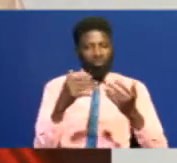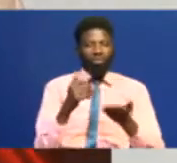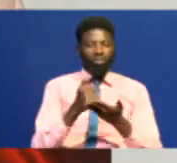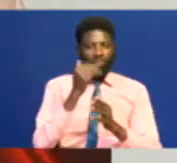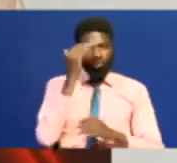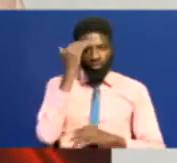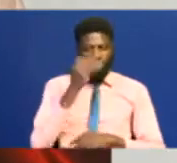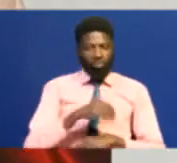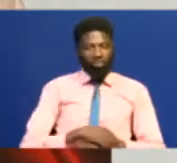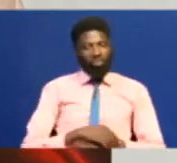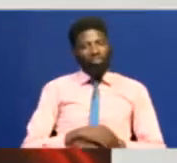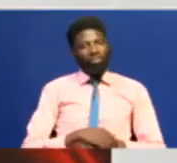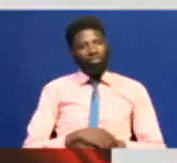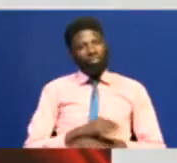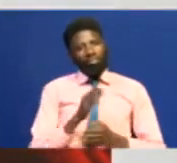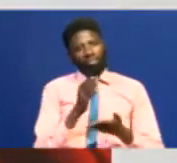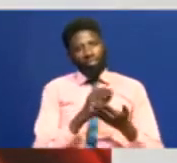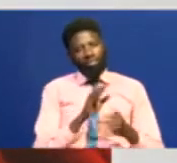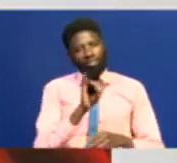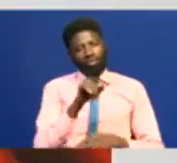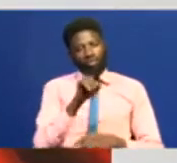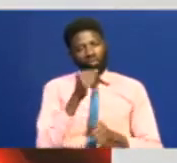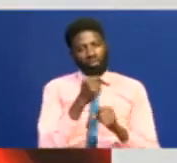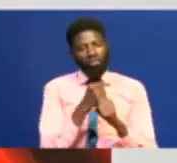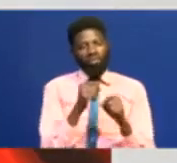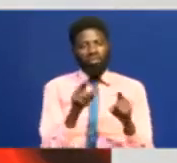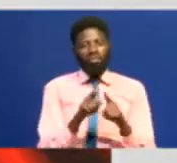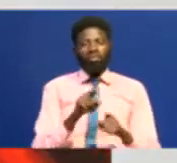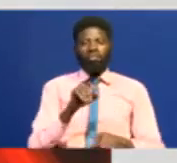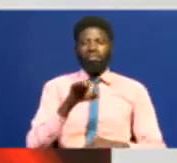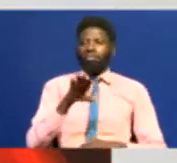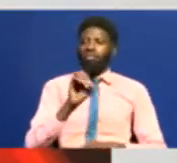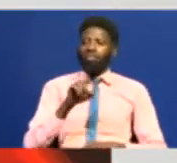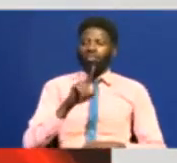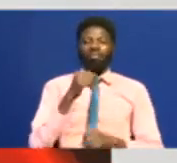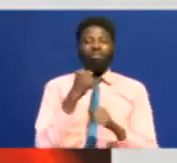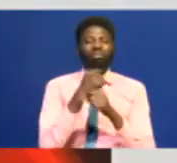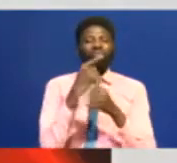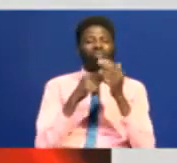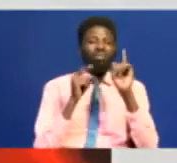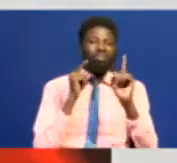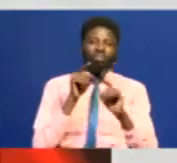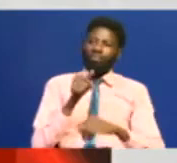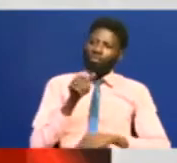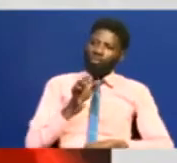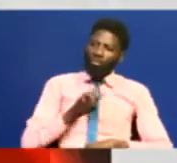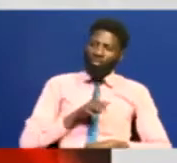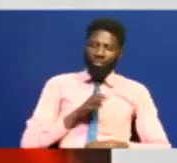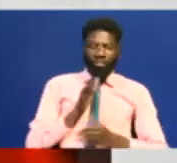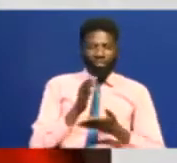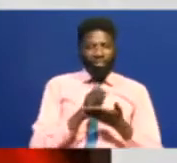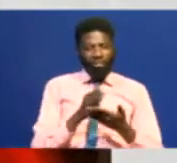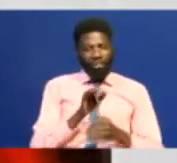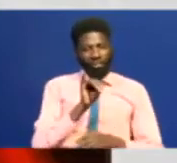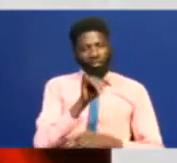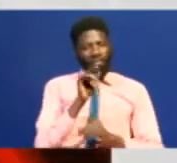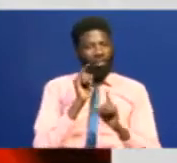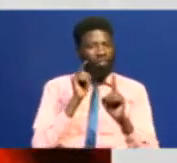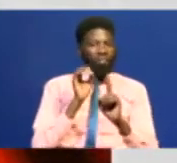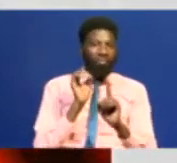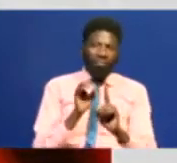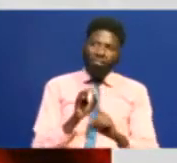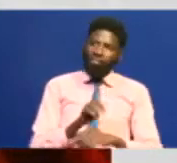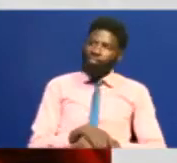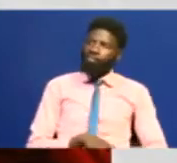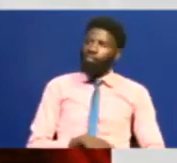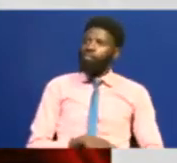And of course, with this sector, you're in this position as the chief executive officer. What have you done for other women in this sector in terms of mentoring?